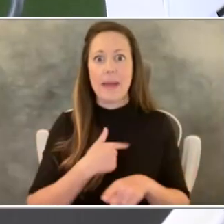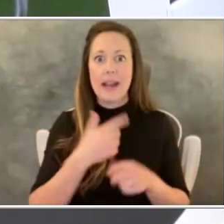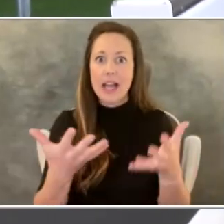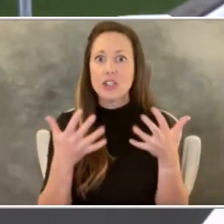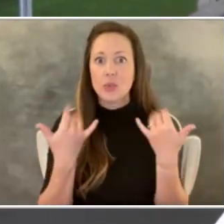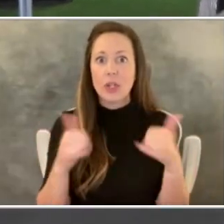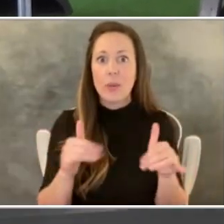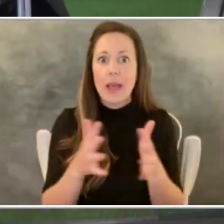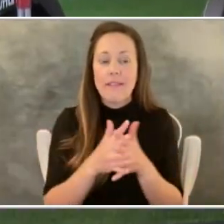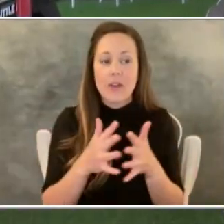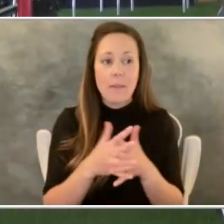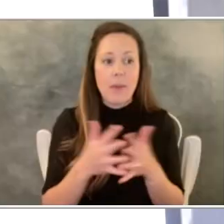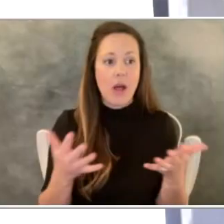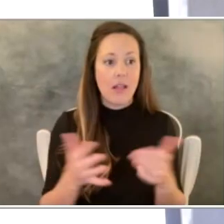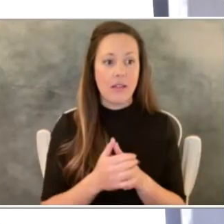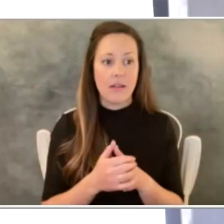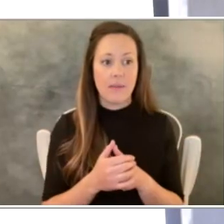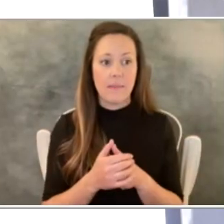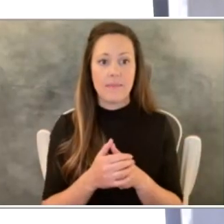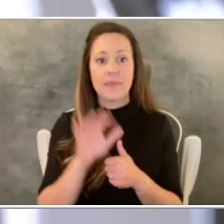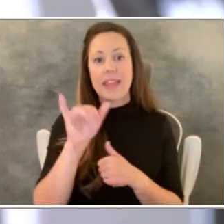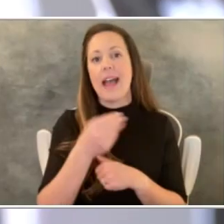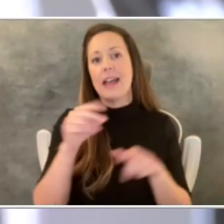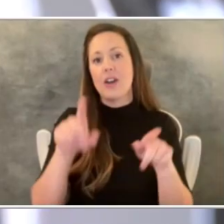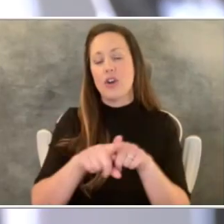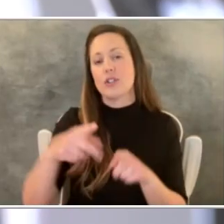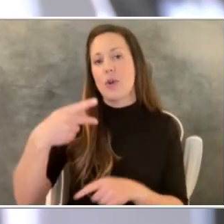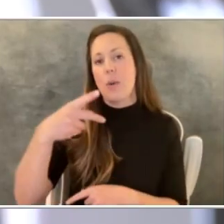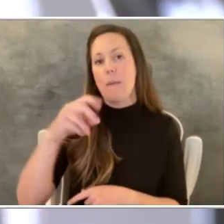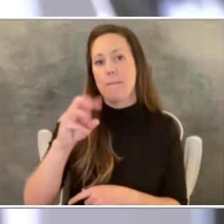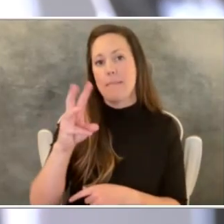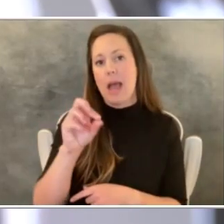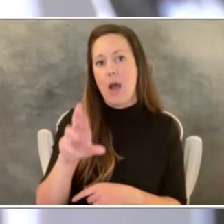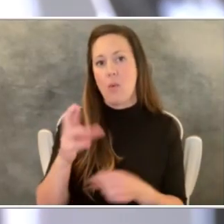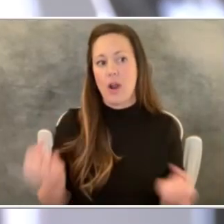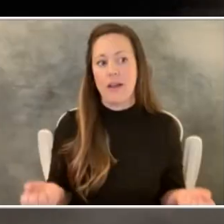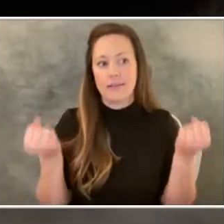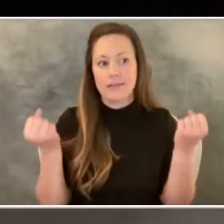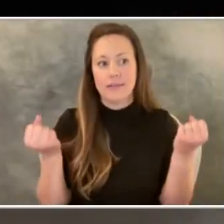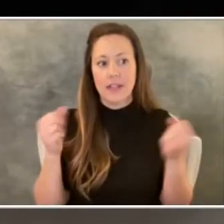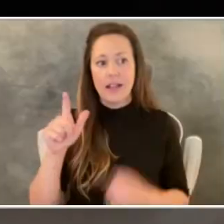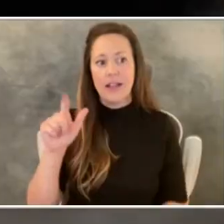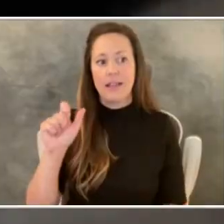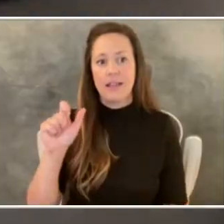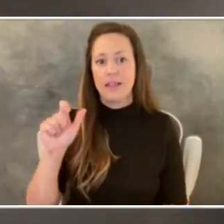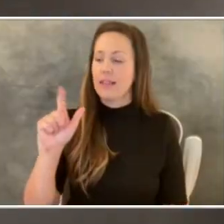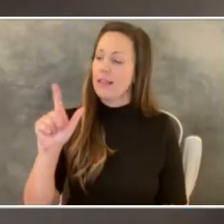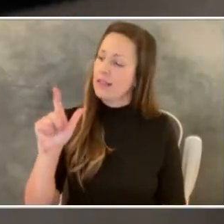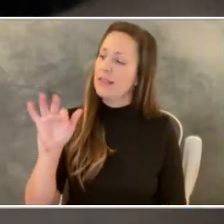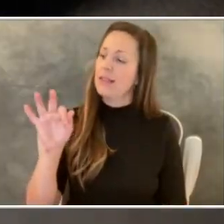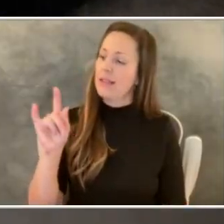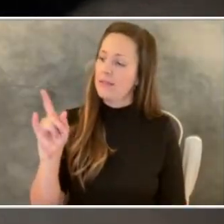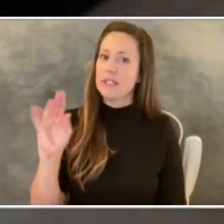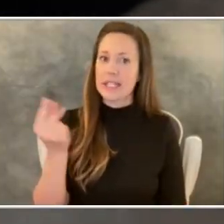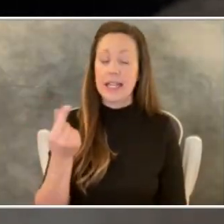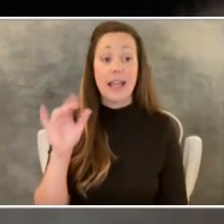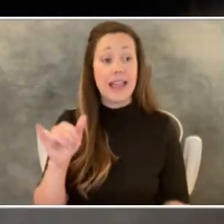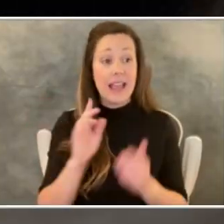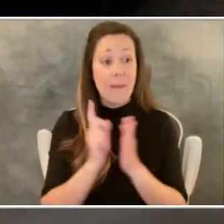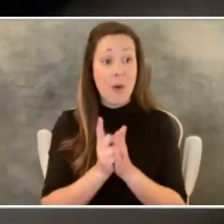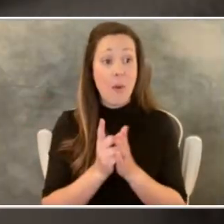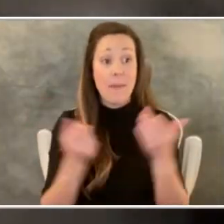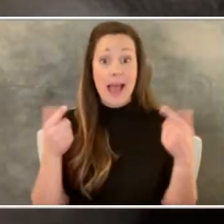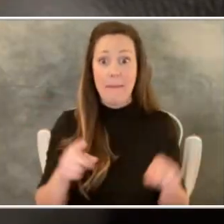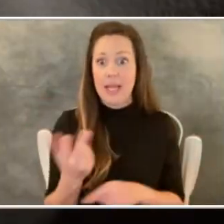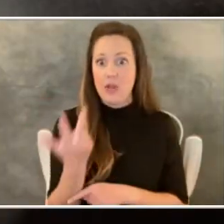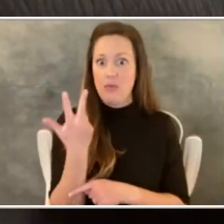his other sport, powerlifting, was on hold for now. In that moment, Gabe experienced 3 major injuries: